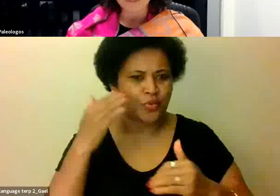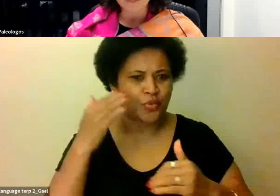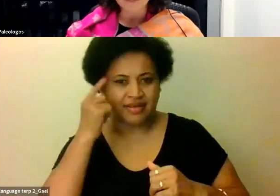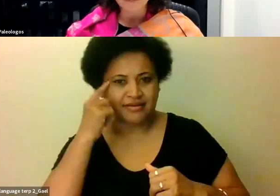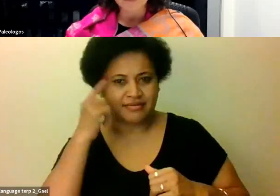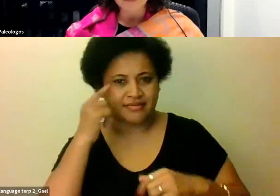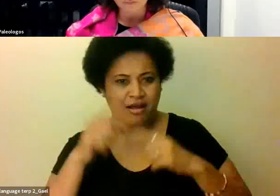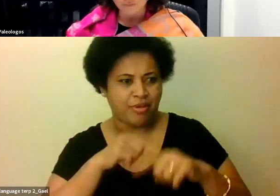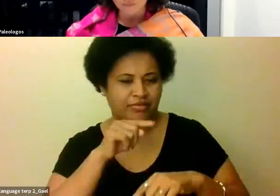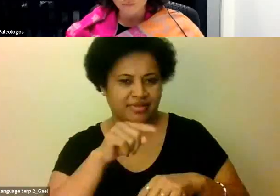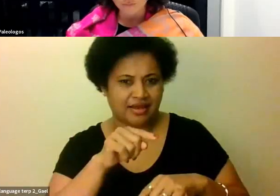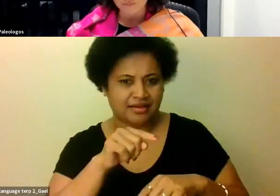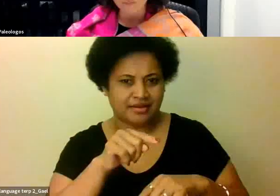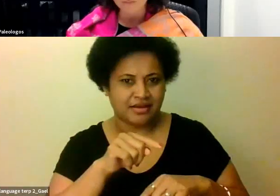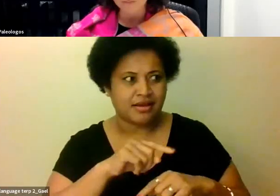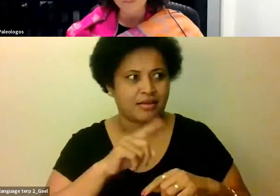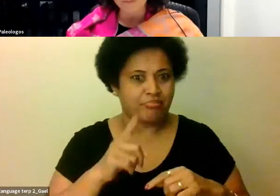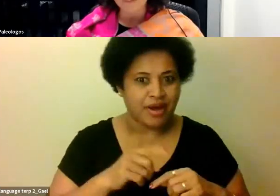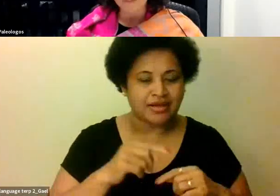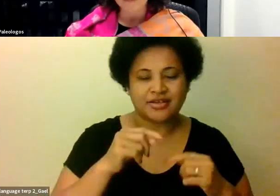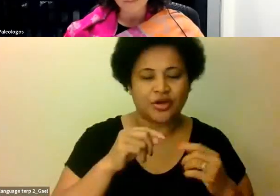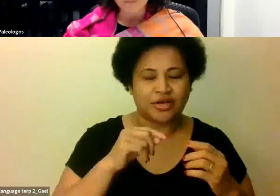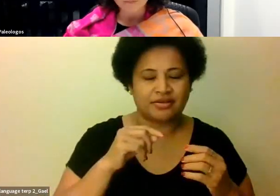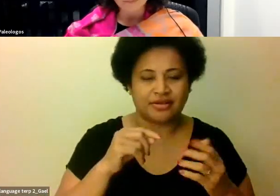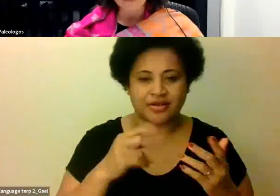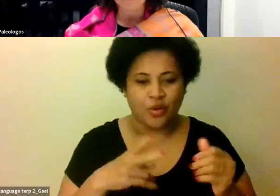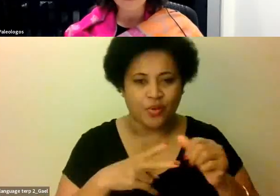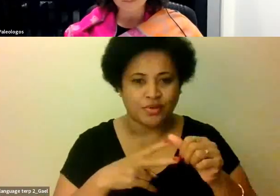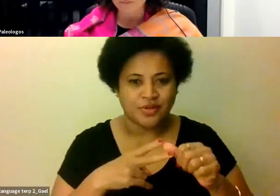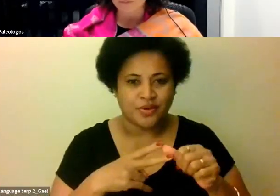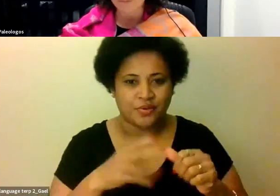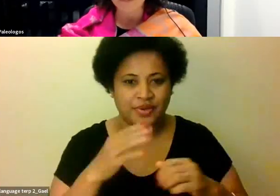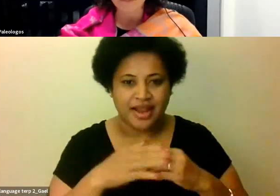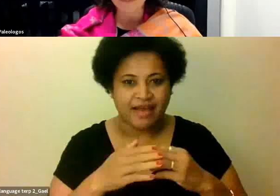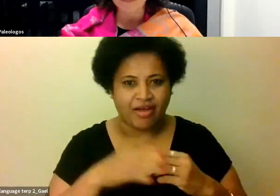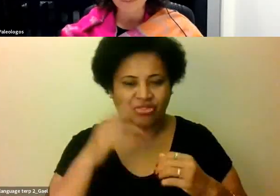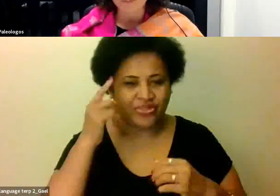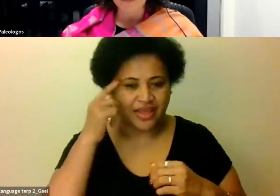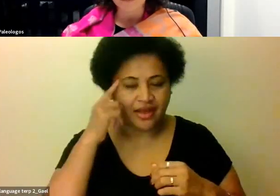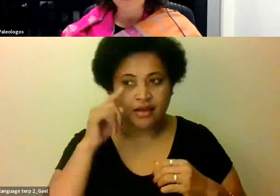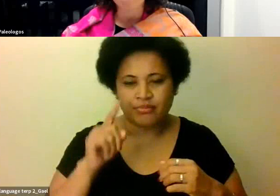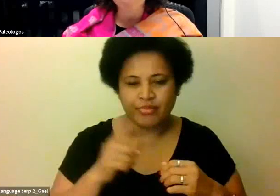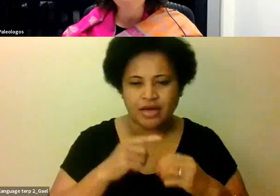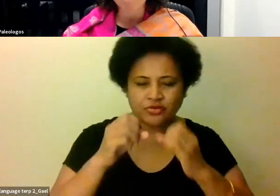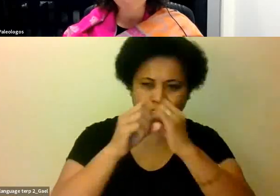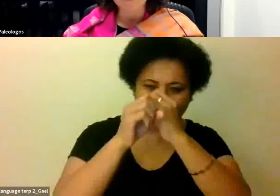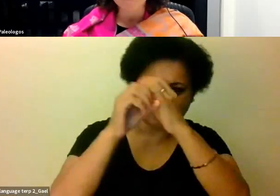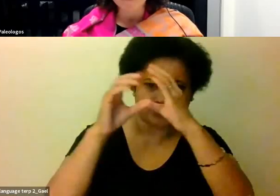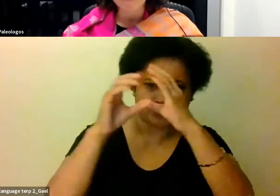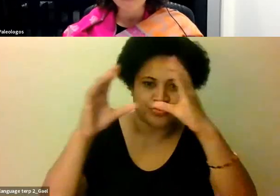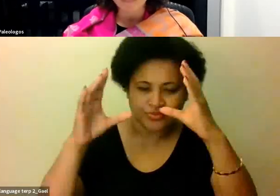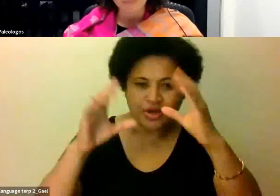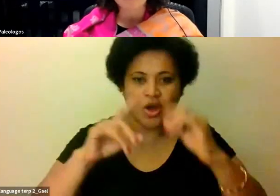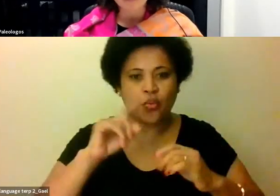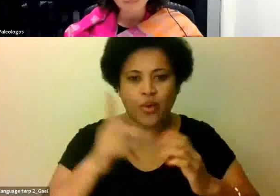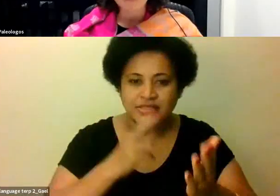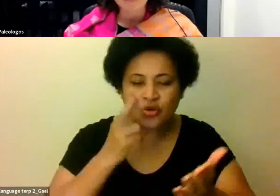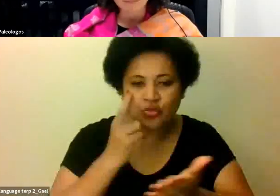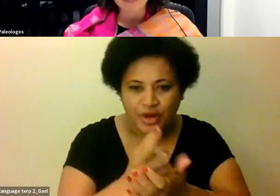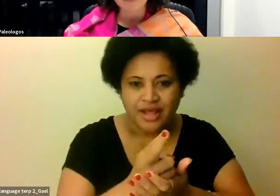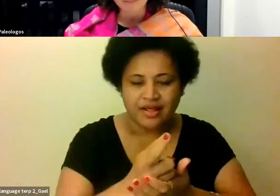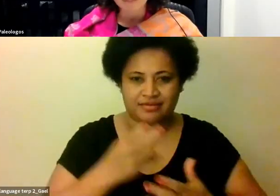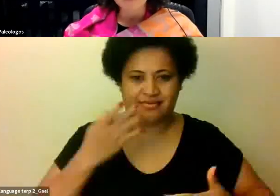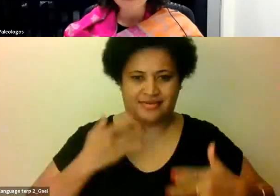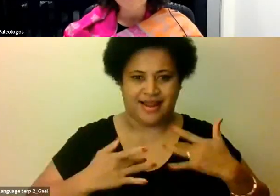be hard for design teams to imagine, right, what the lived reality of other people are.